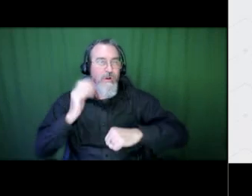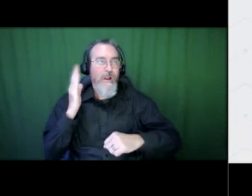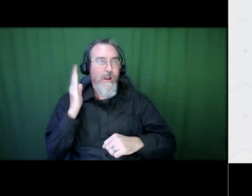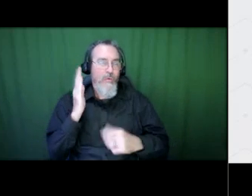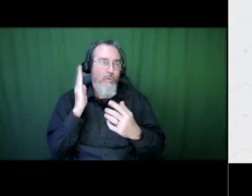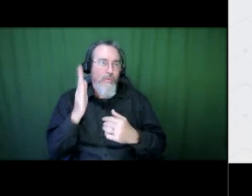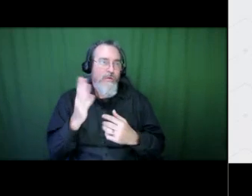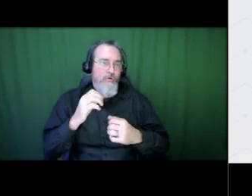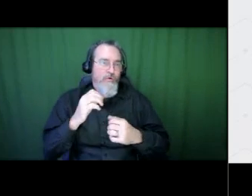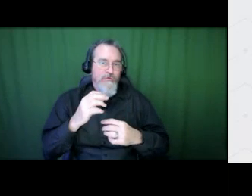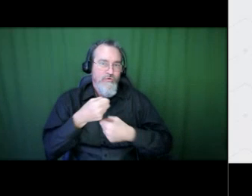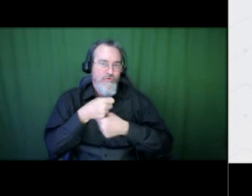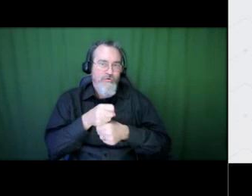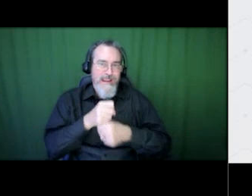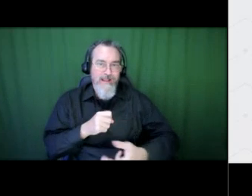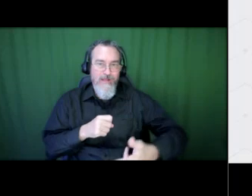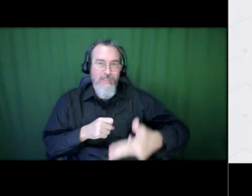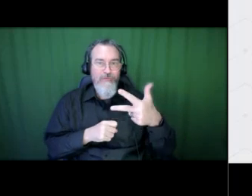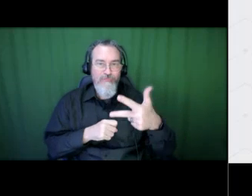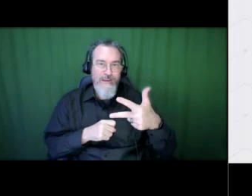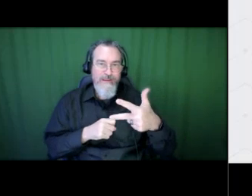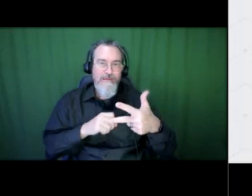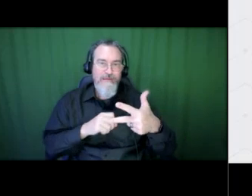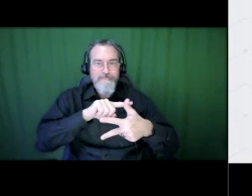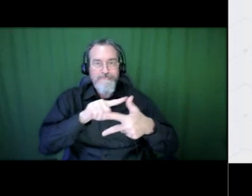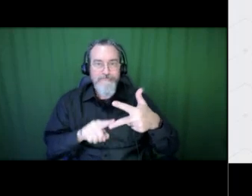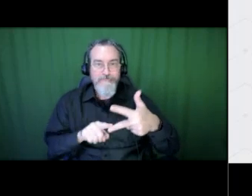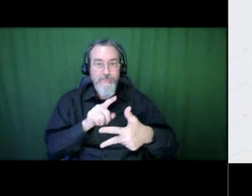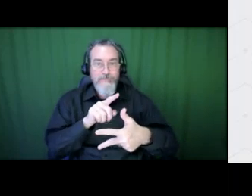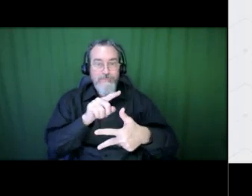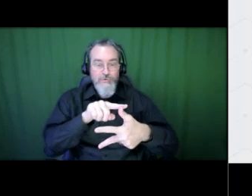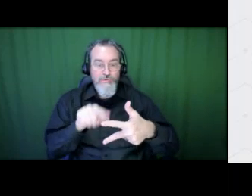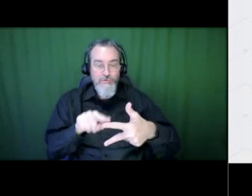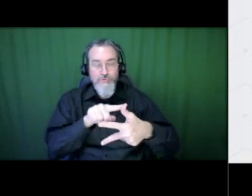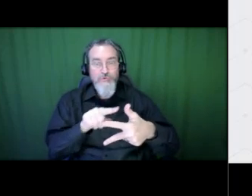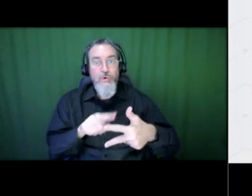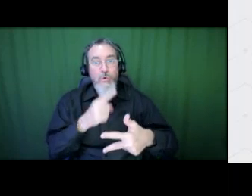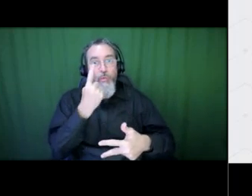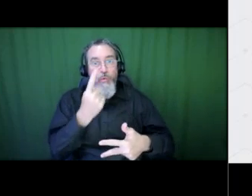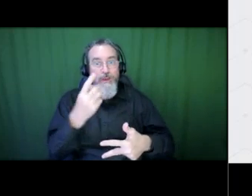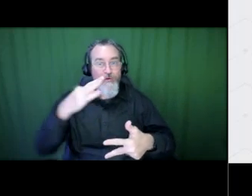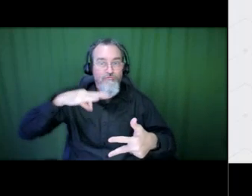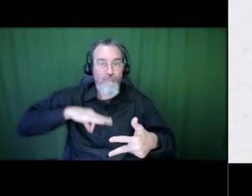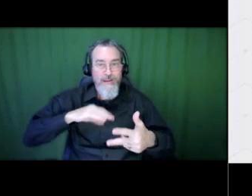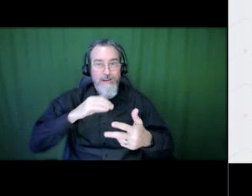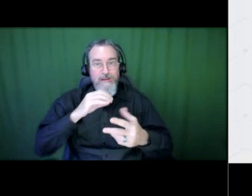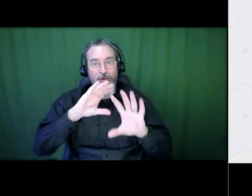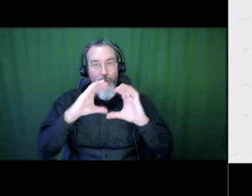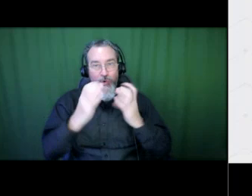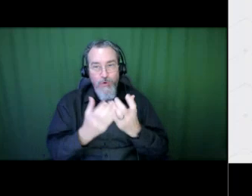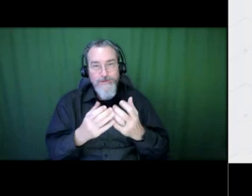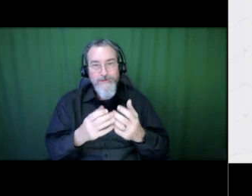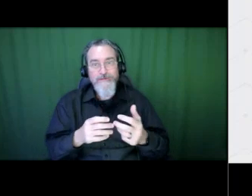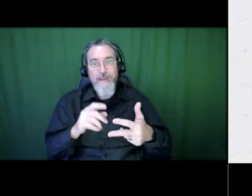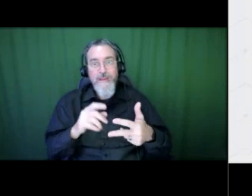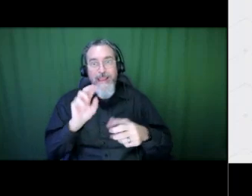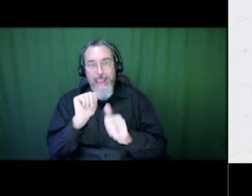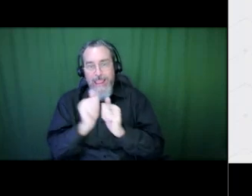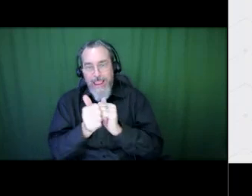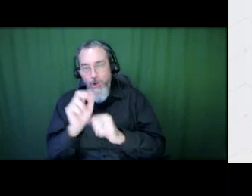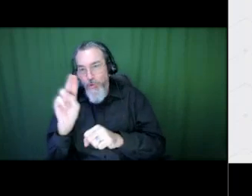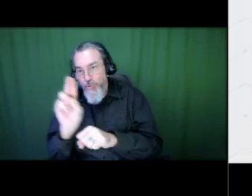months, 2 one-credit courses, one on how to utilize the software, and then the other on how to be an administrator within ISN. And